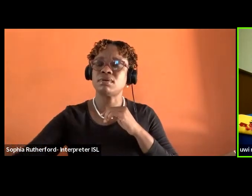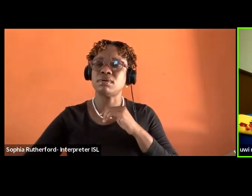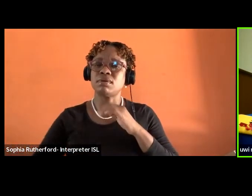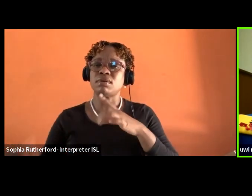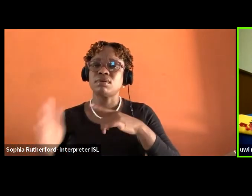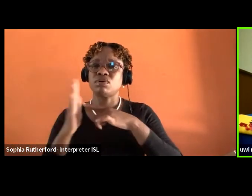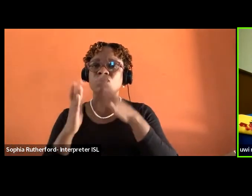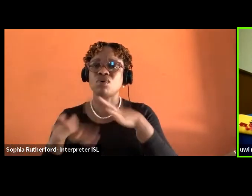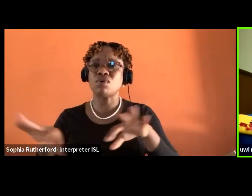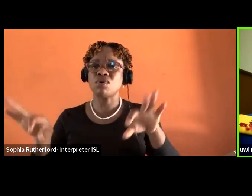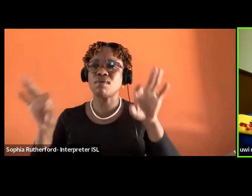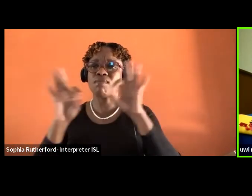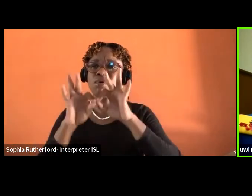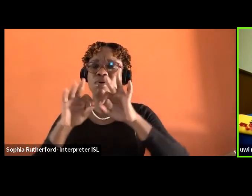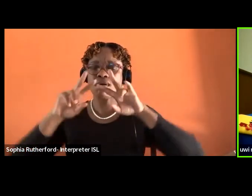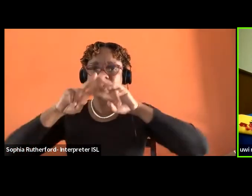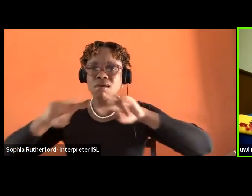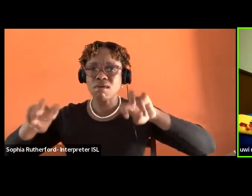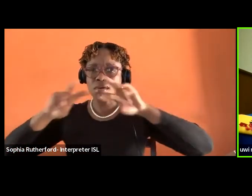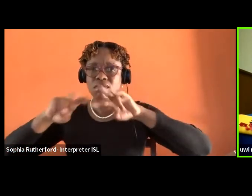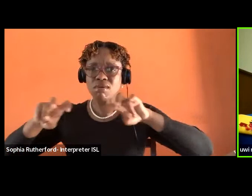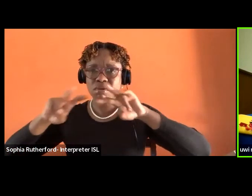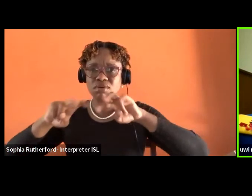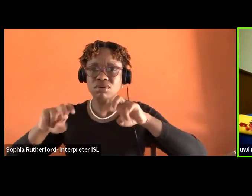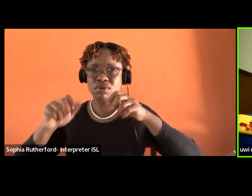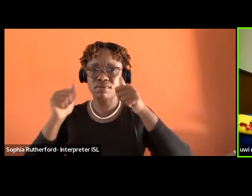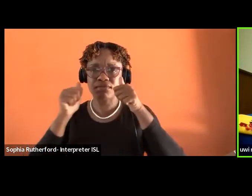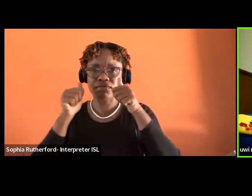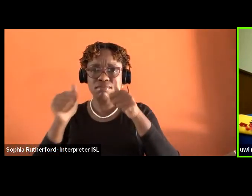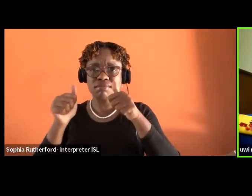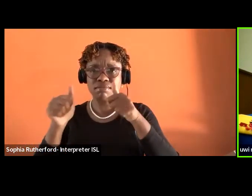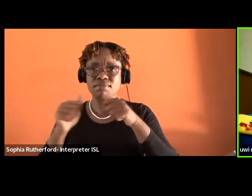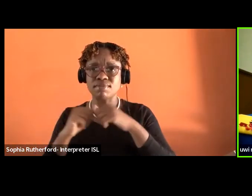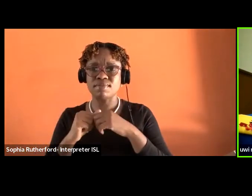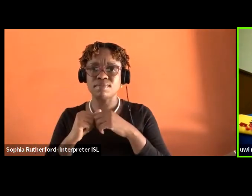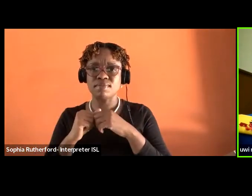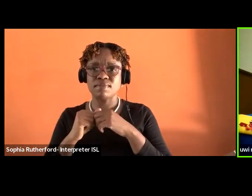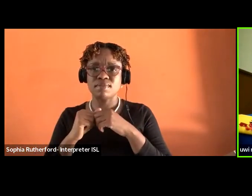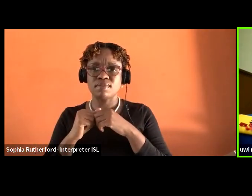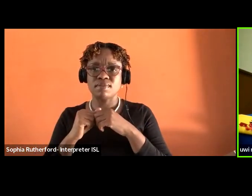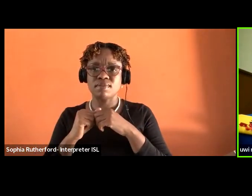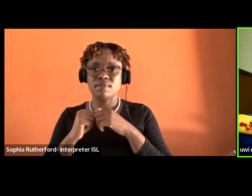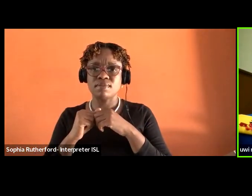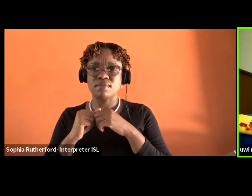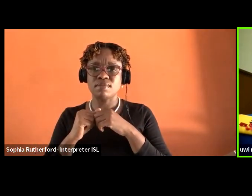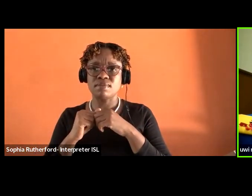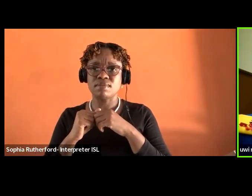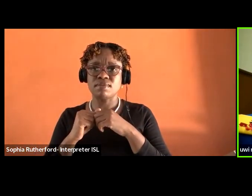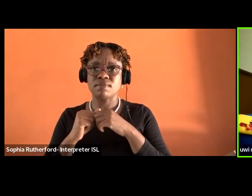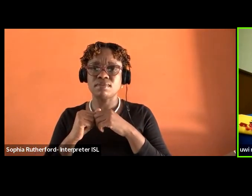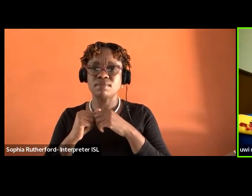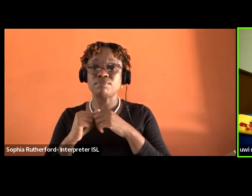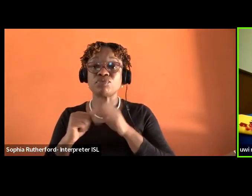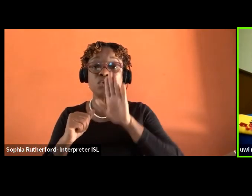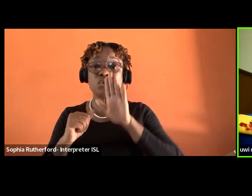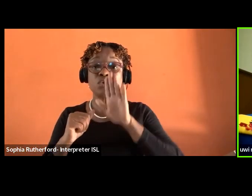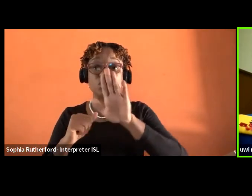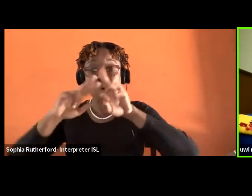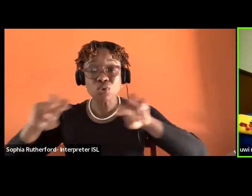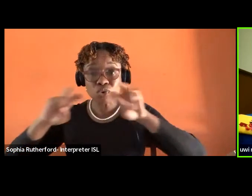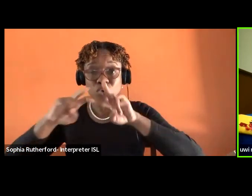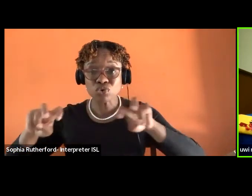research, using the correct methods and everything else, because you your research, although it is done